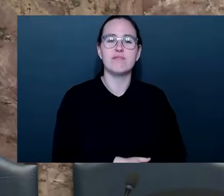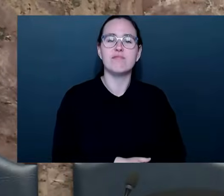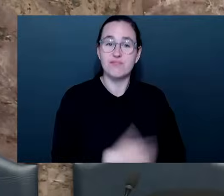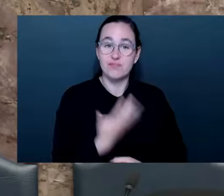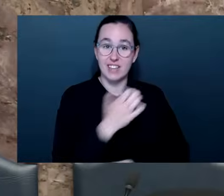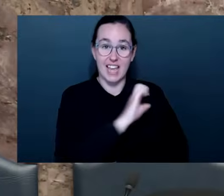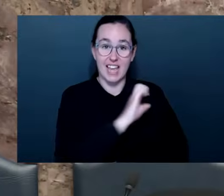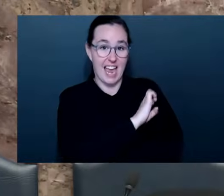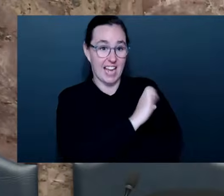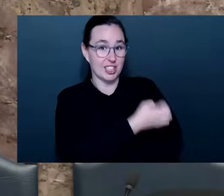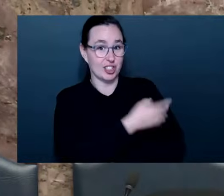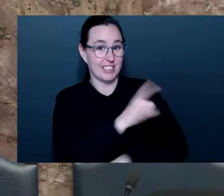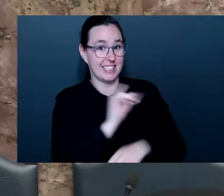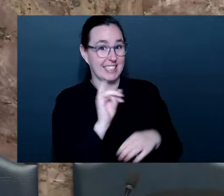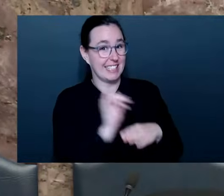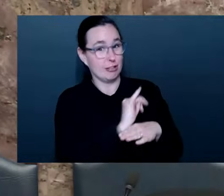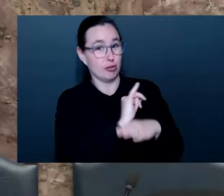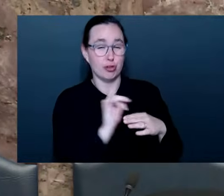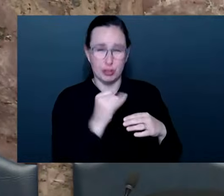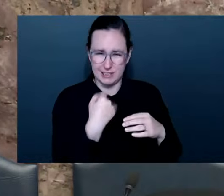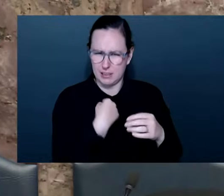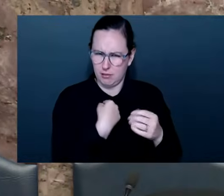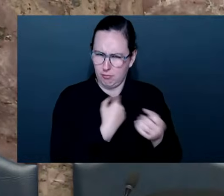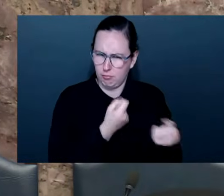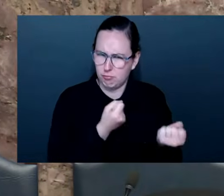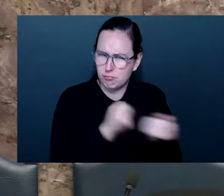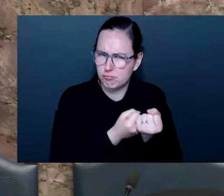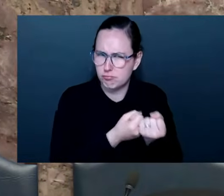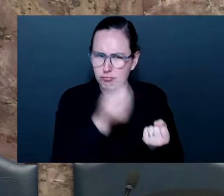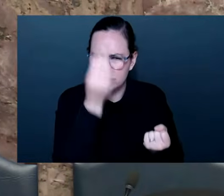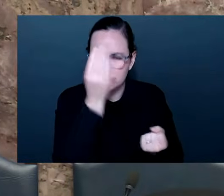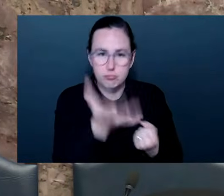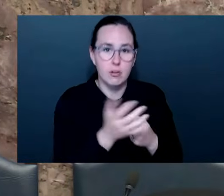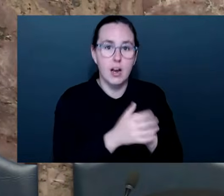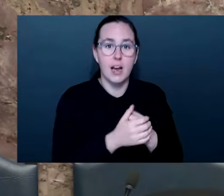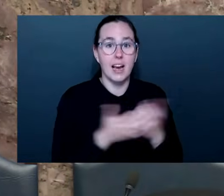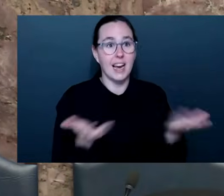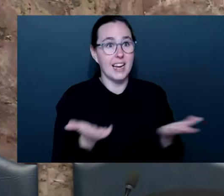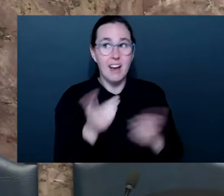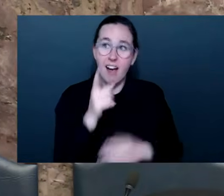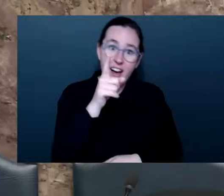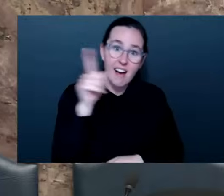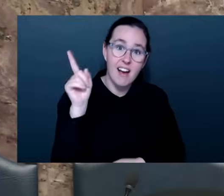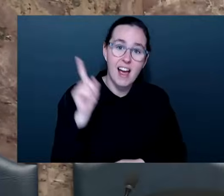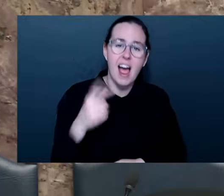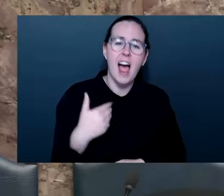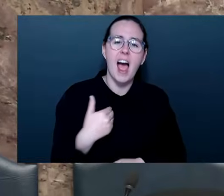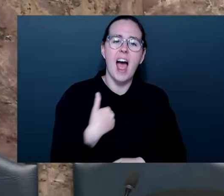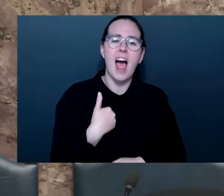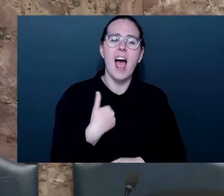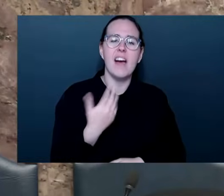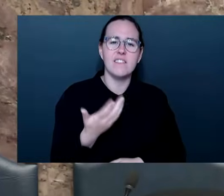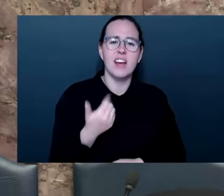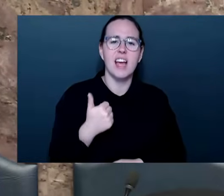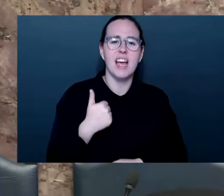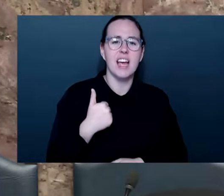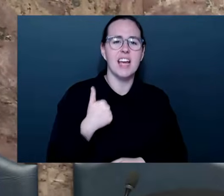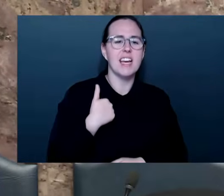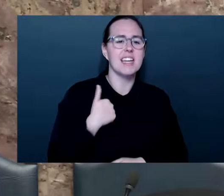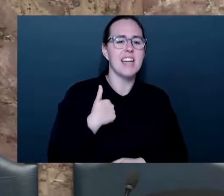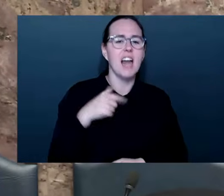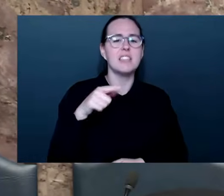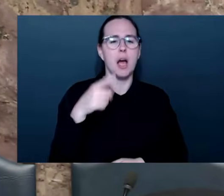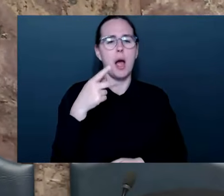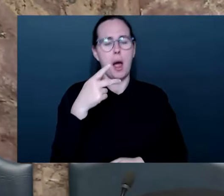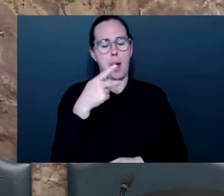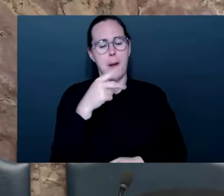are fortunate to have in the precinct today members of Canada Powered by Women. The CEO, Tracy Bodnarchuk, and board member Heather Taylor are here to